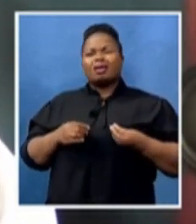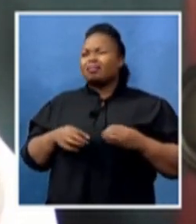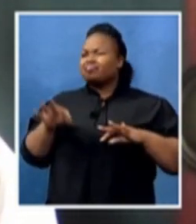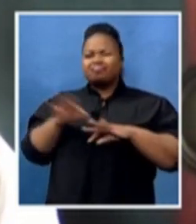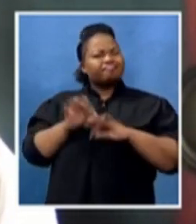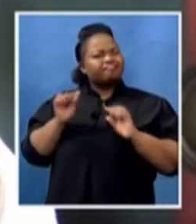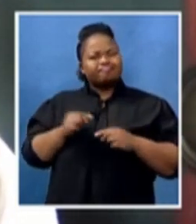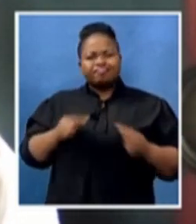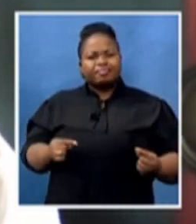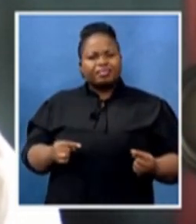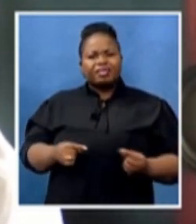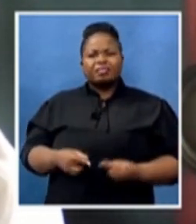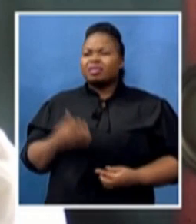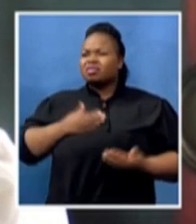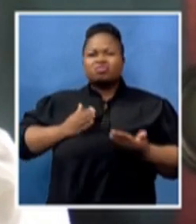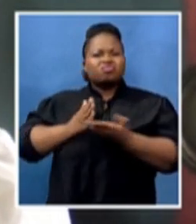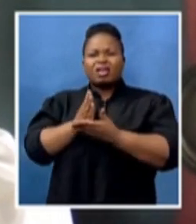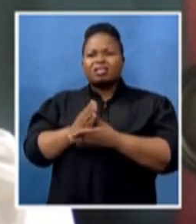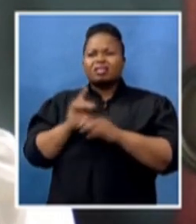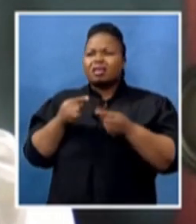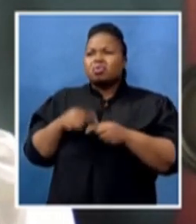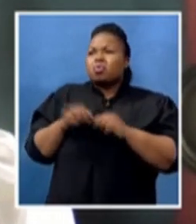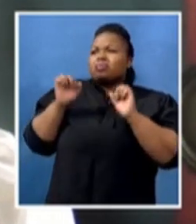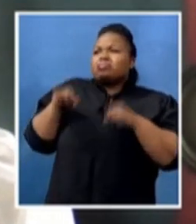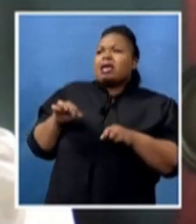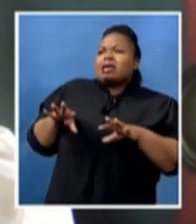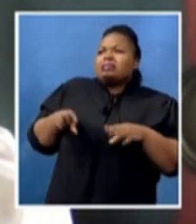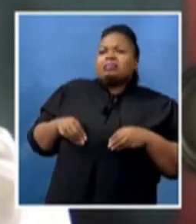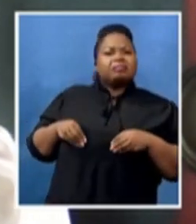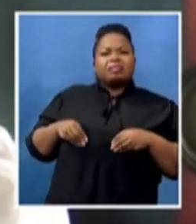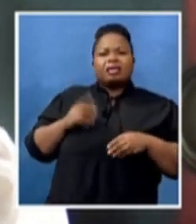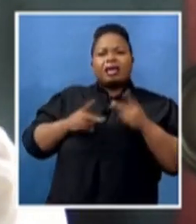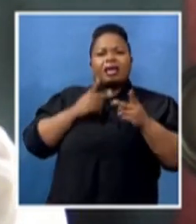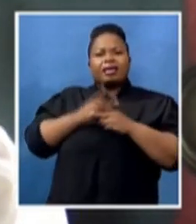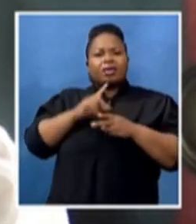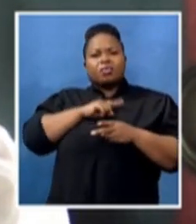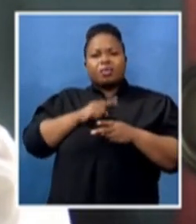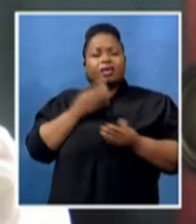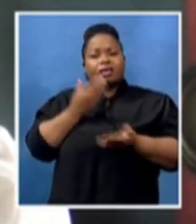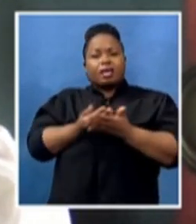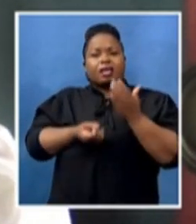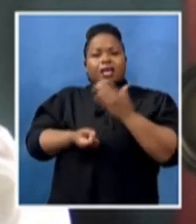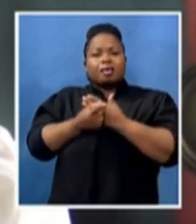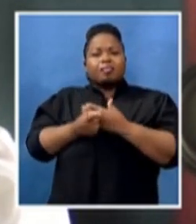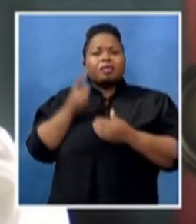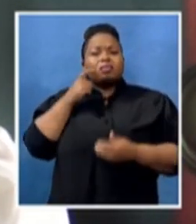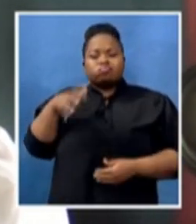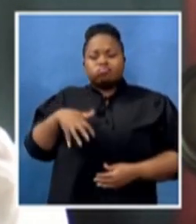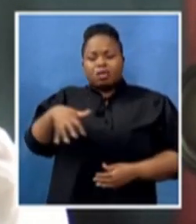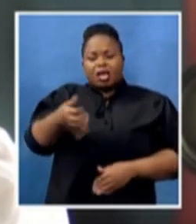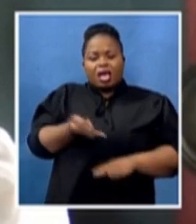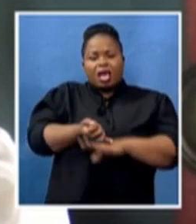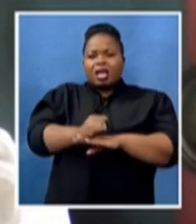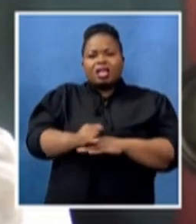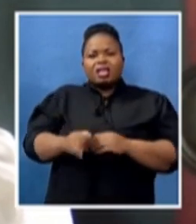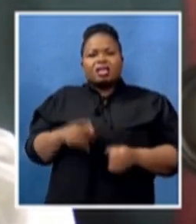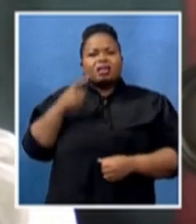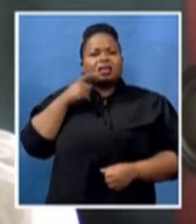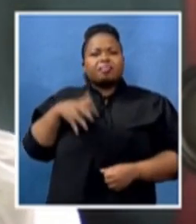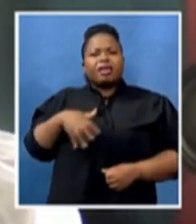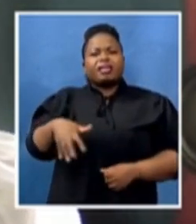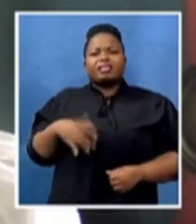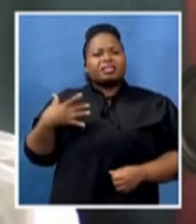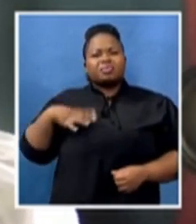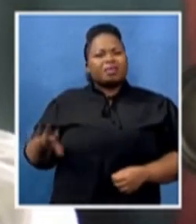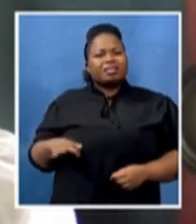consent. She may even end up having an early unplanned and unwanted pregnancy that comes with consequent reproductive